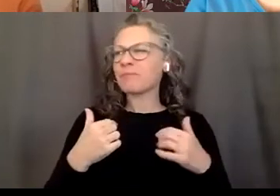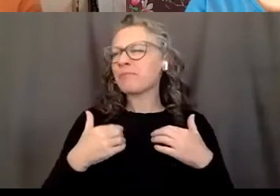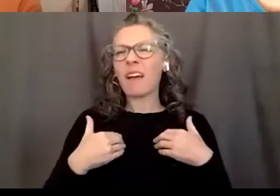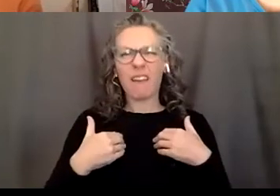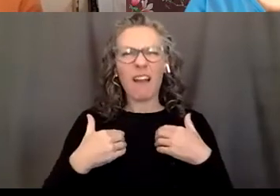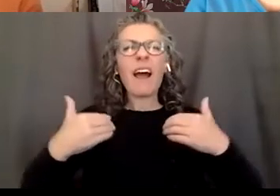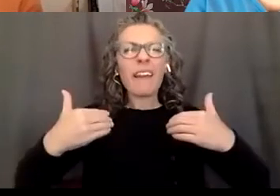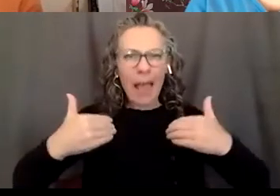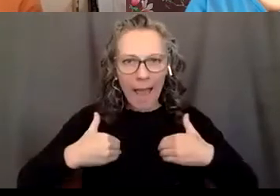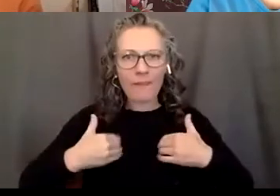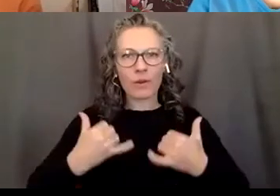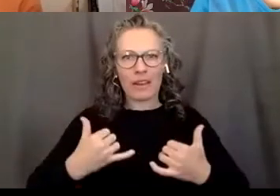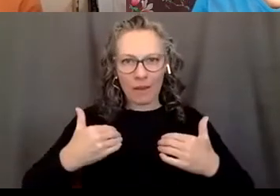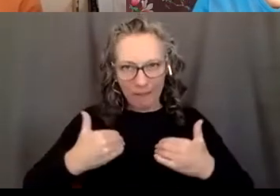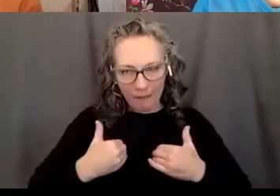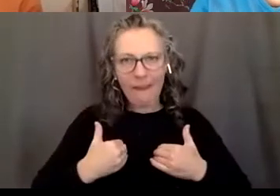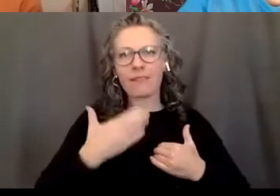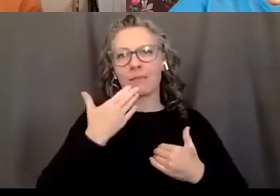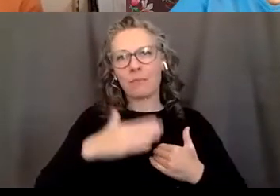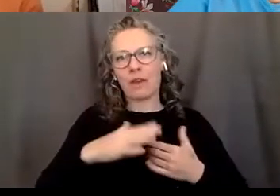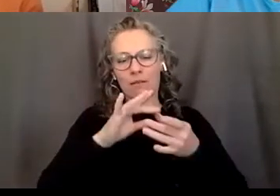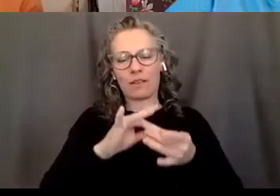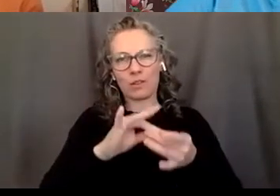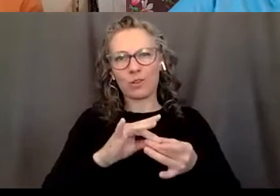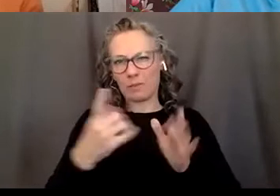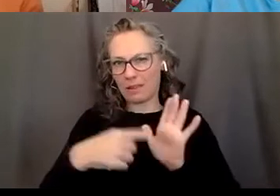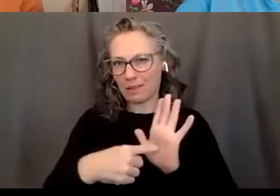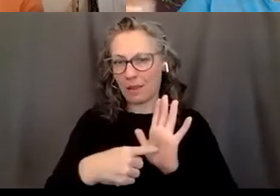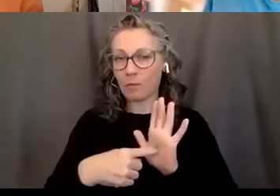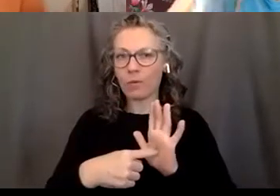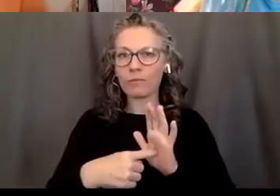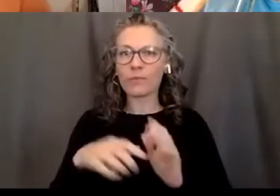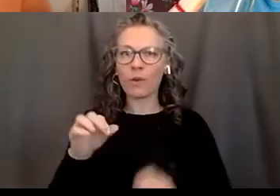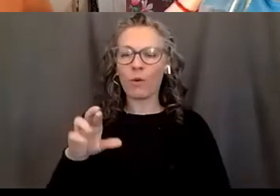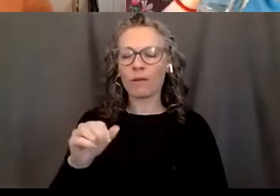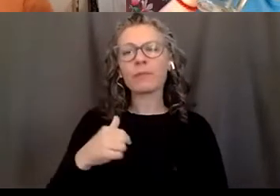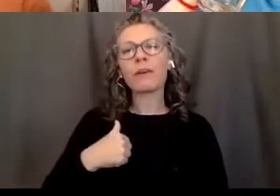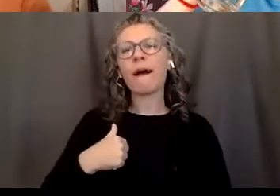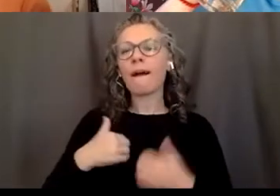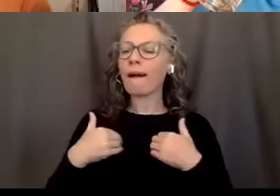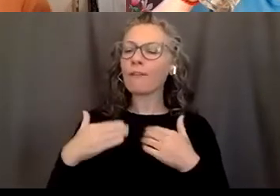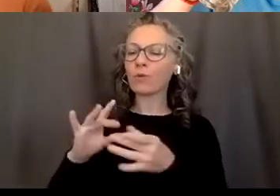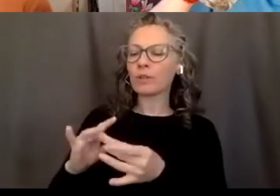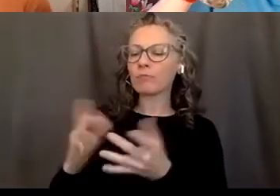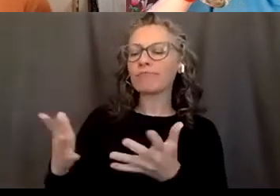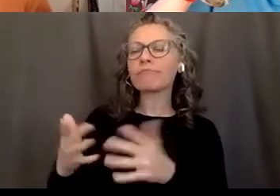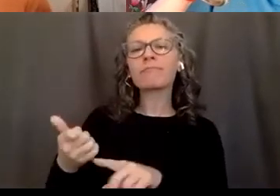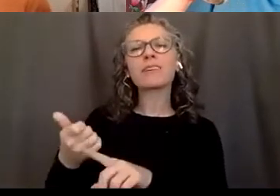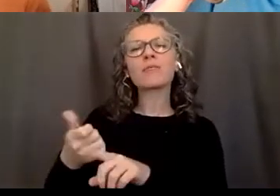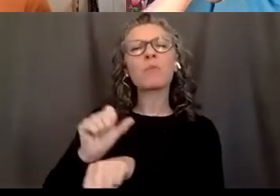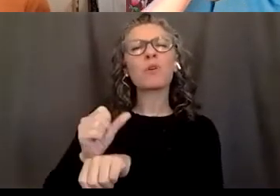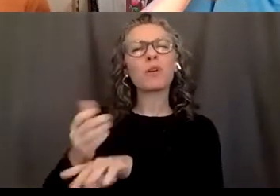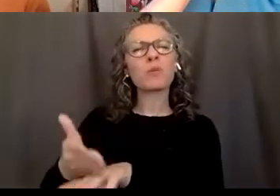relationship. Right. So the difference between I have a bad relationship or I have a relationship that I'm improving, or I want to change how I'm